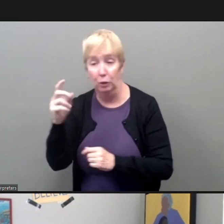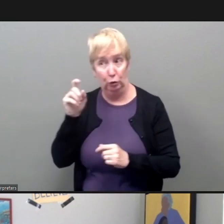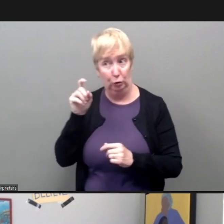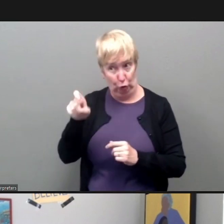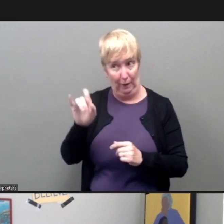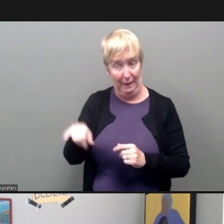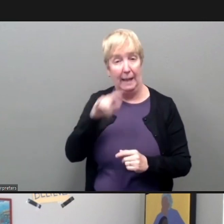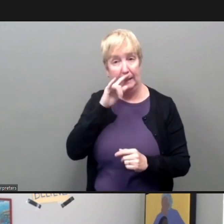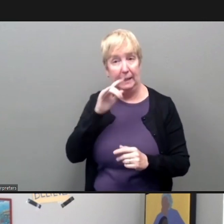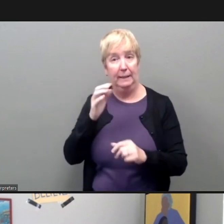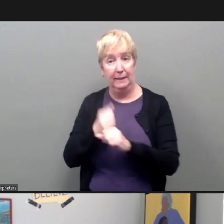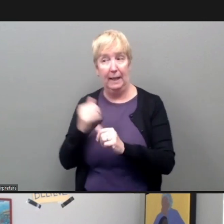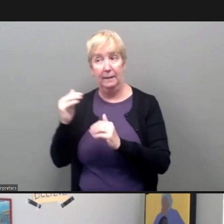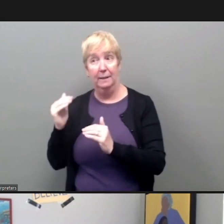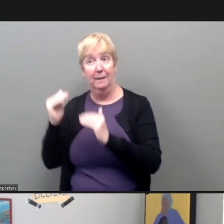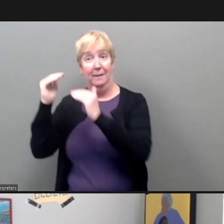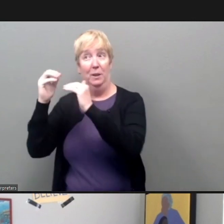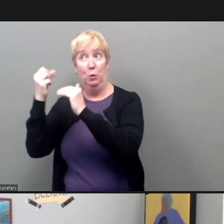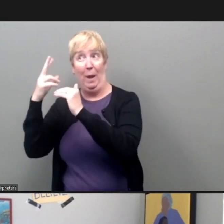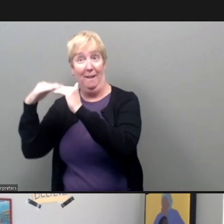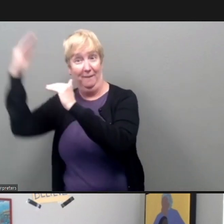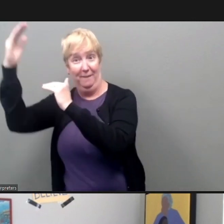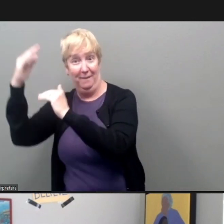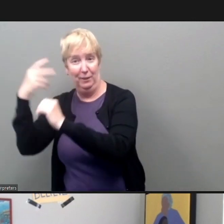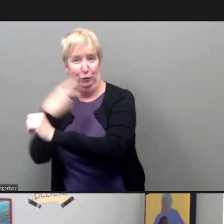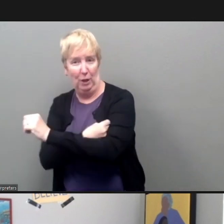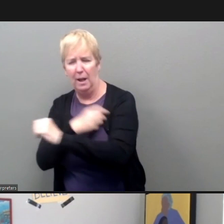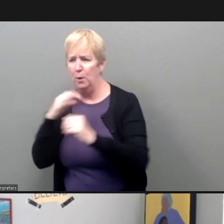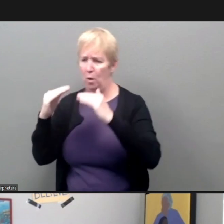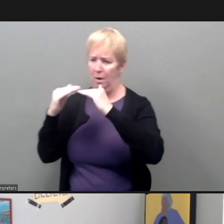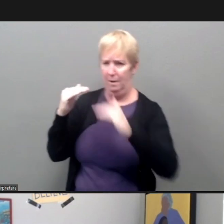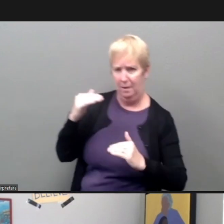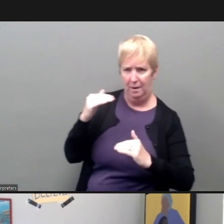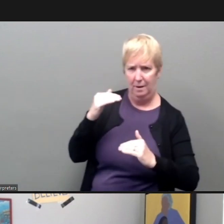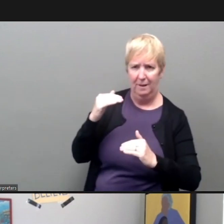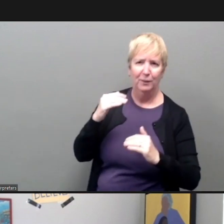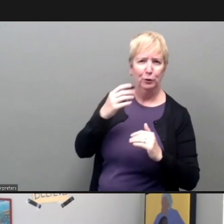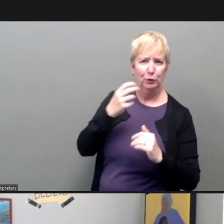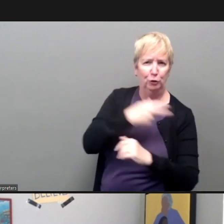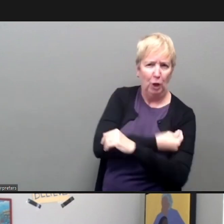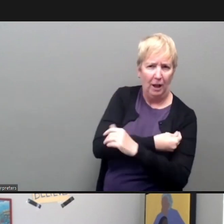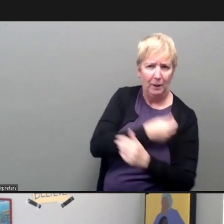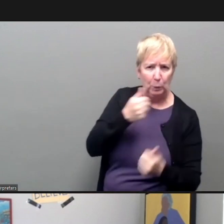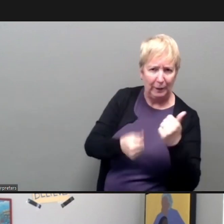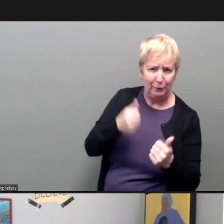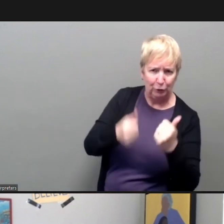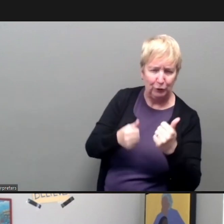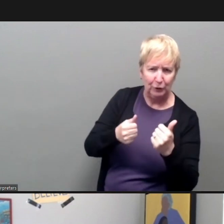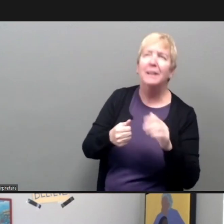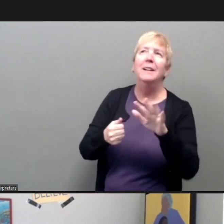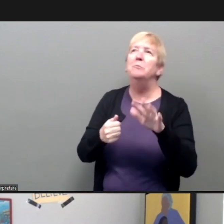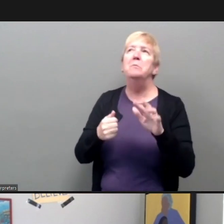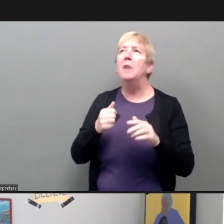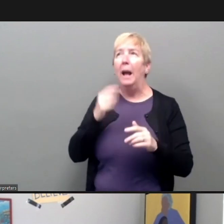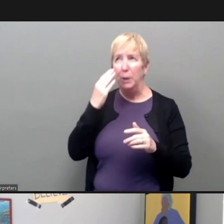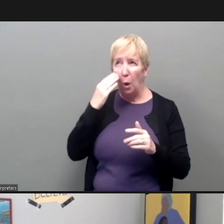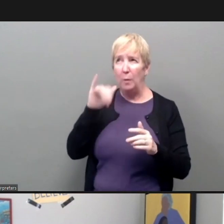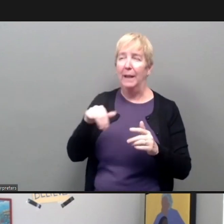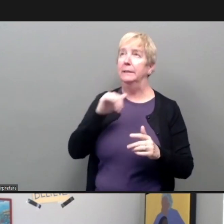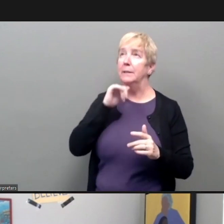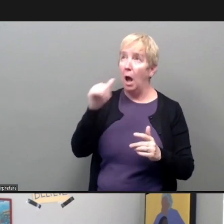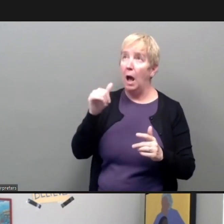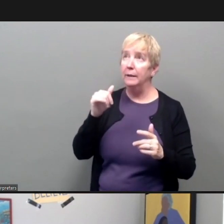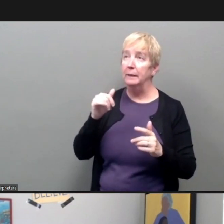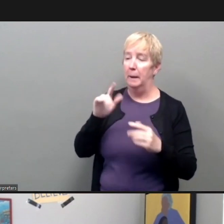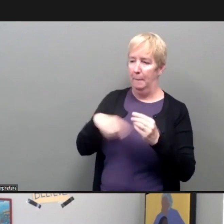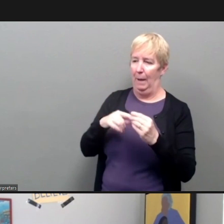and that those are smaller based on age and puberty and hormones, not like if you have a large kid, not a large kid, but like it's